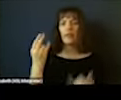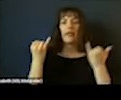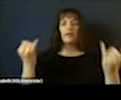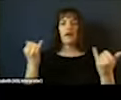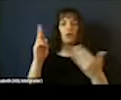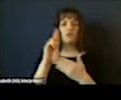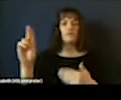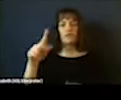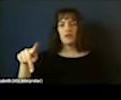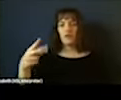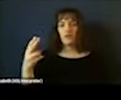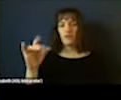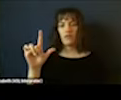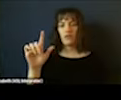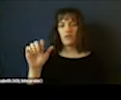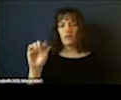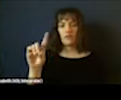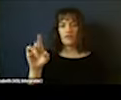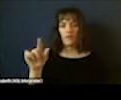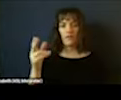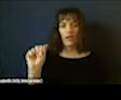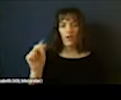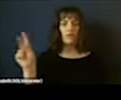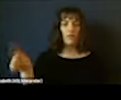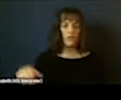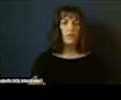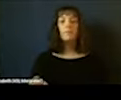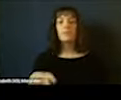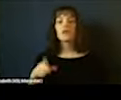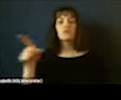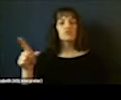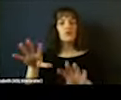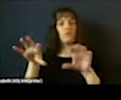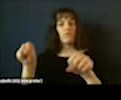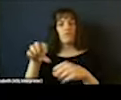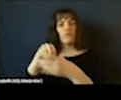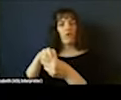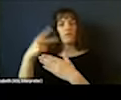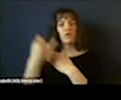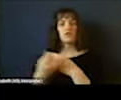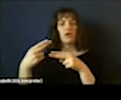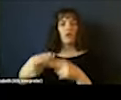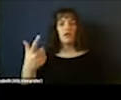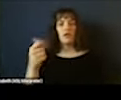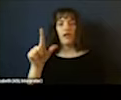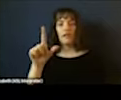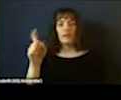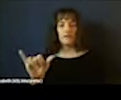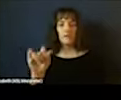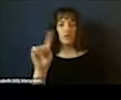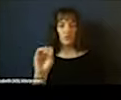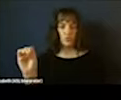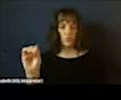that she did into galaxies and the work she did with a project called Galaxy Zoo. And there's also Laura Nuttall, Dr. Laura Nuttall. She's one of